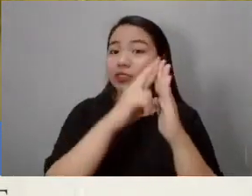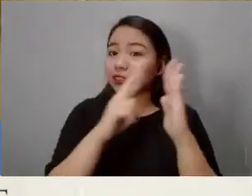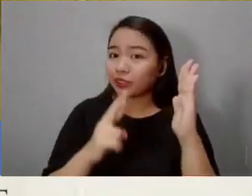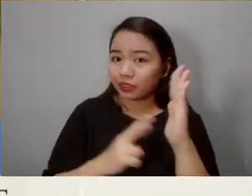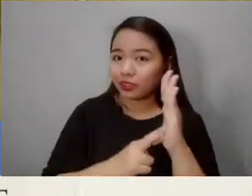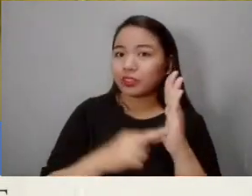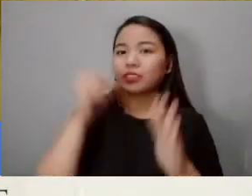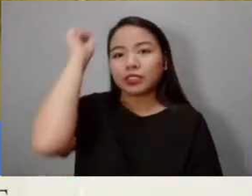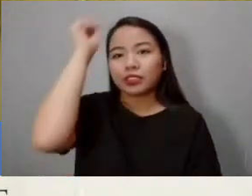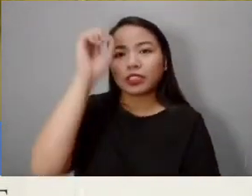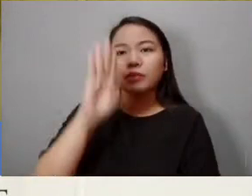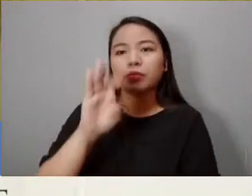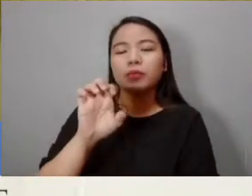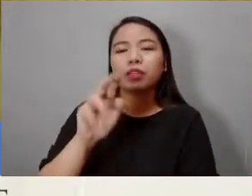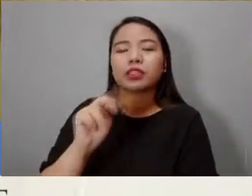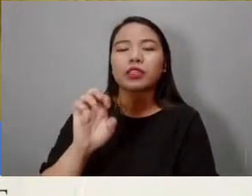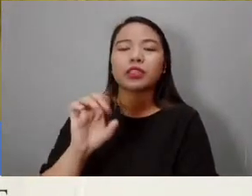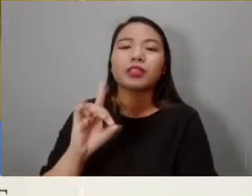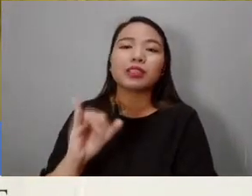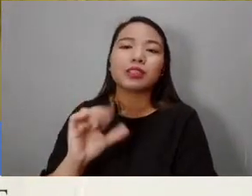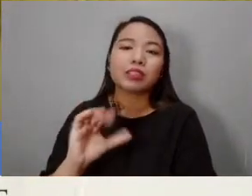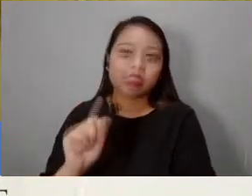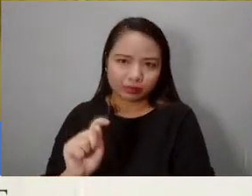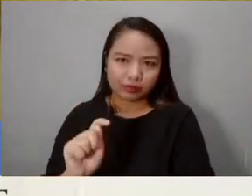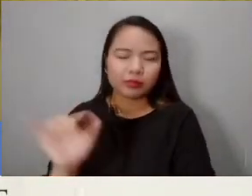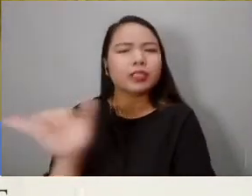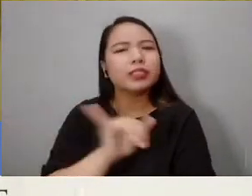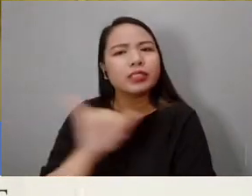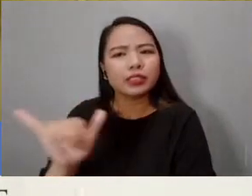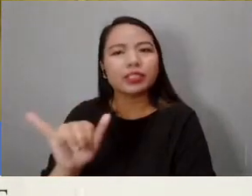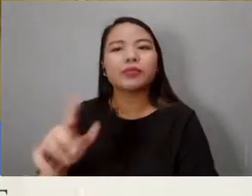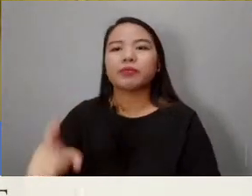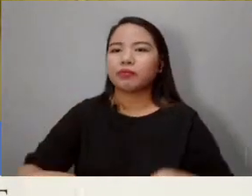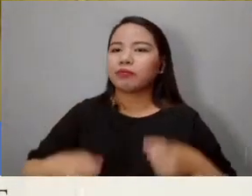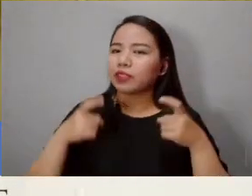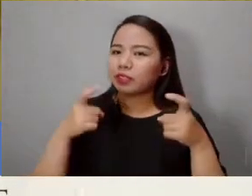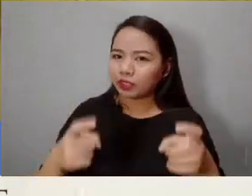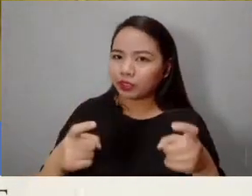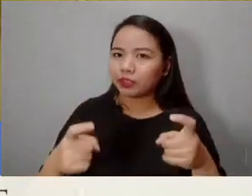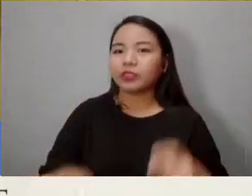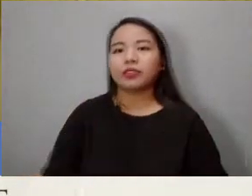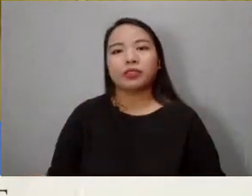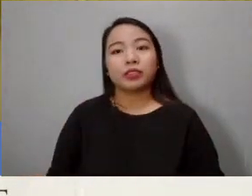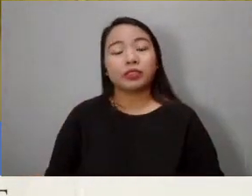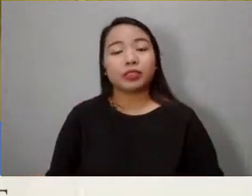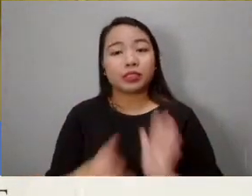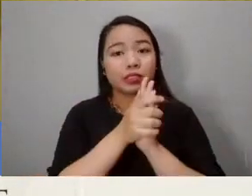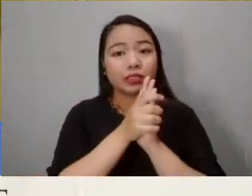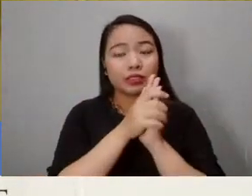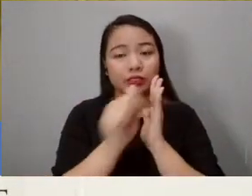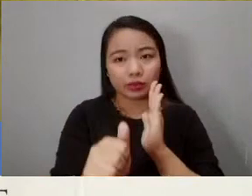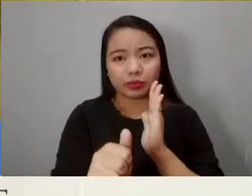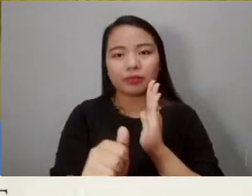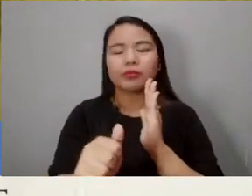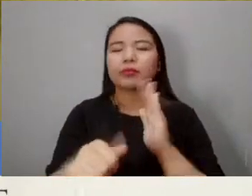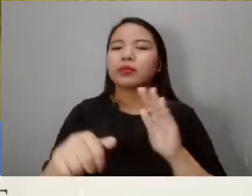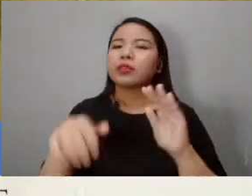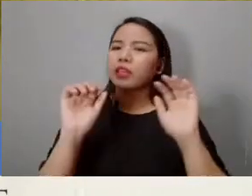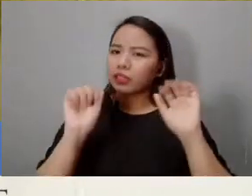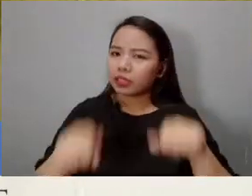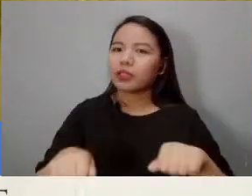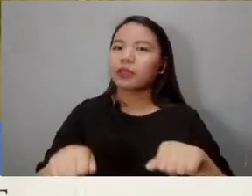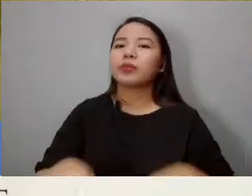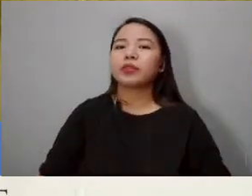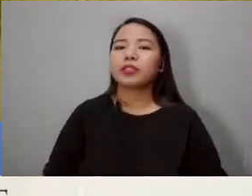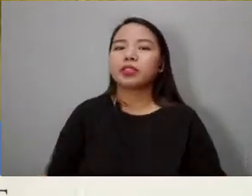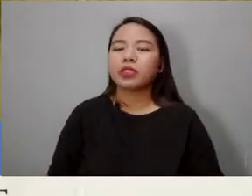Benedict is a gift. The talents and capabilities that each